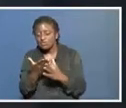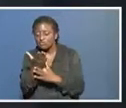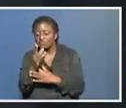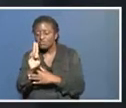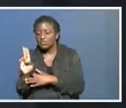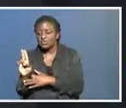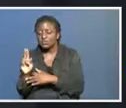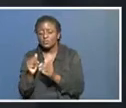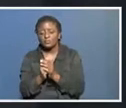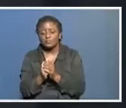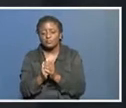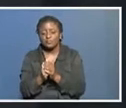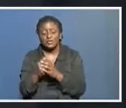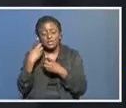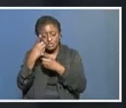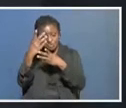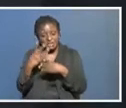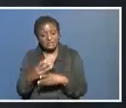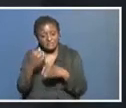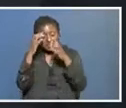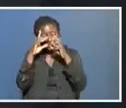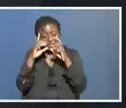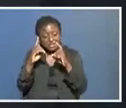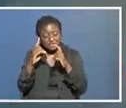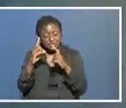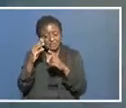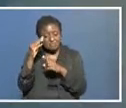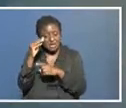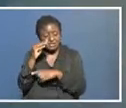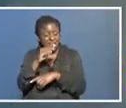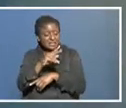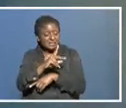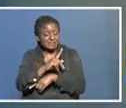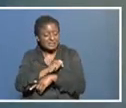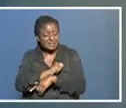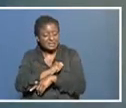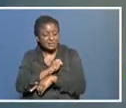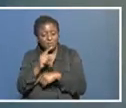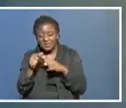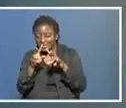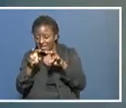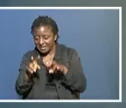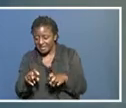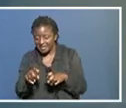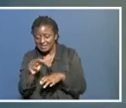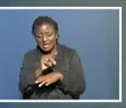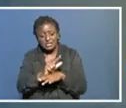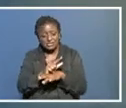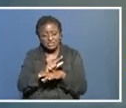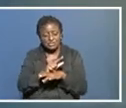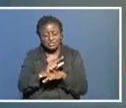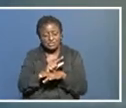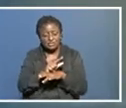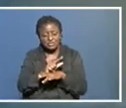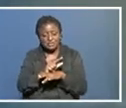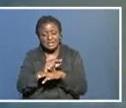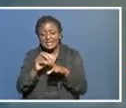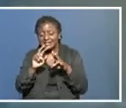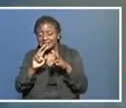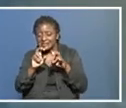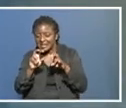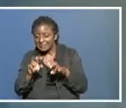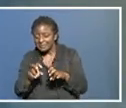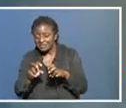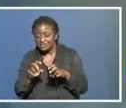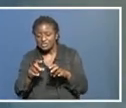U. According to Director of Education Marcellus Taylor, when officials analyzed national examination results, they discovered that out